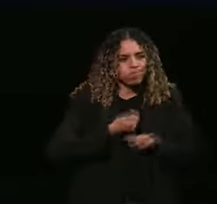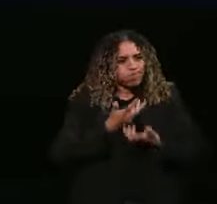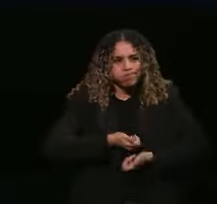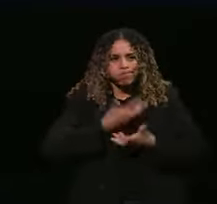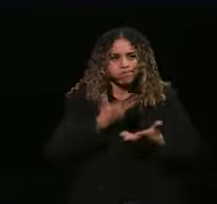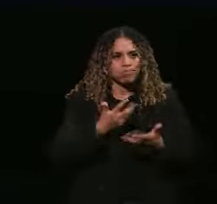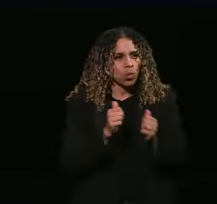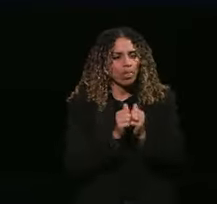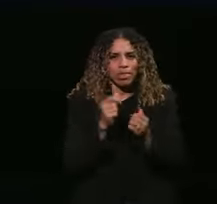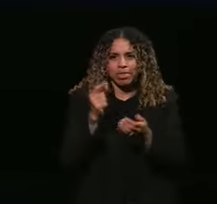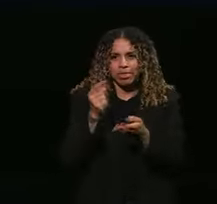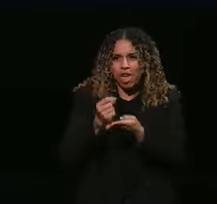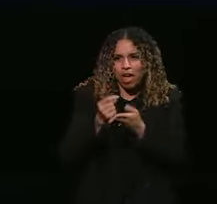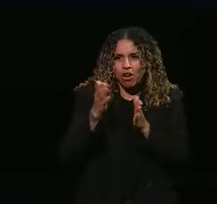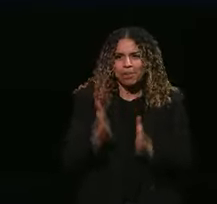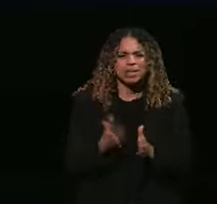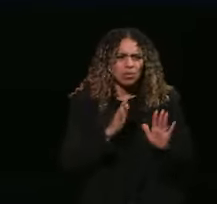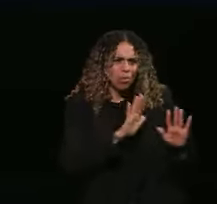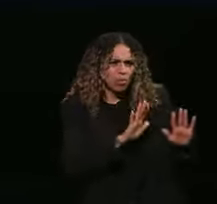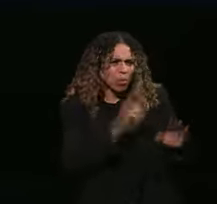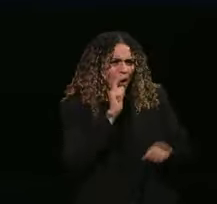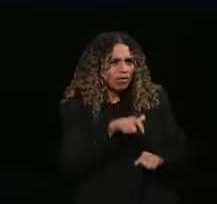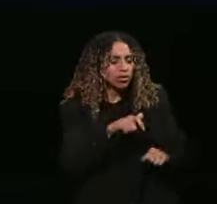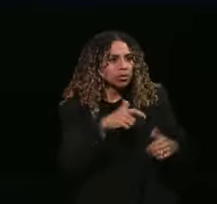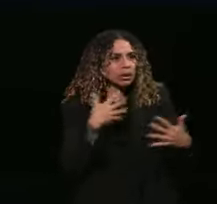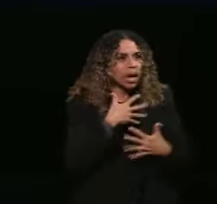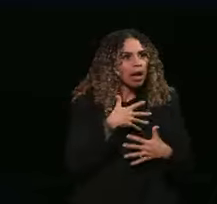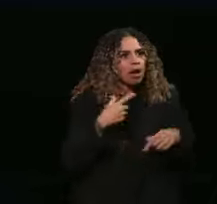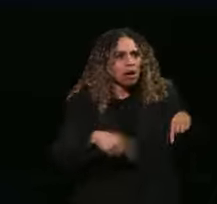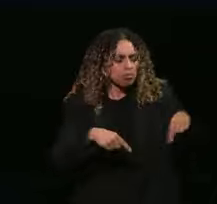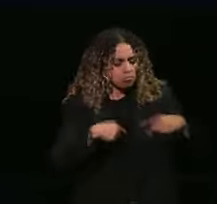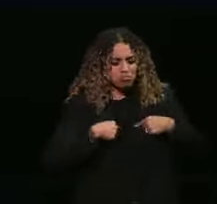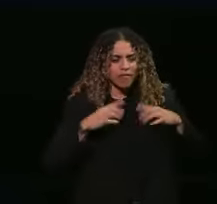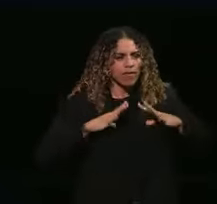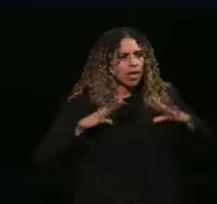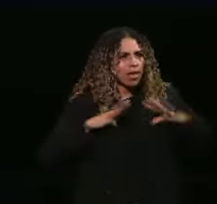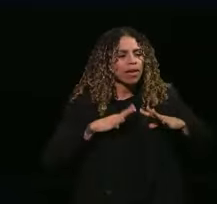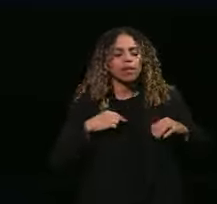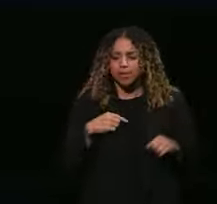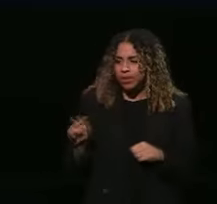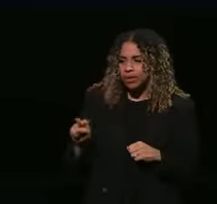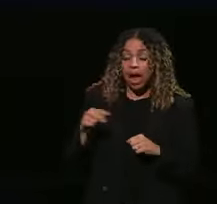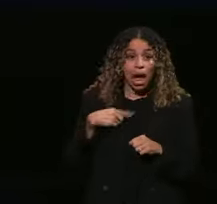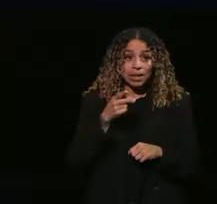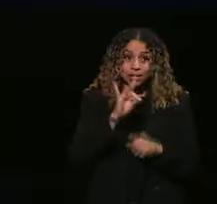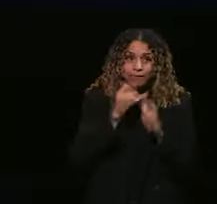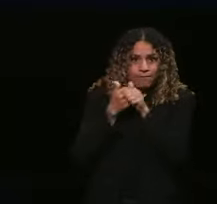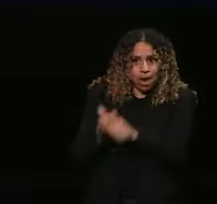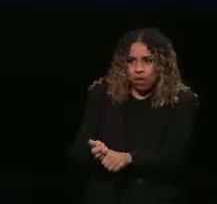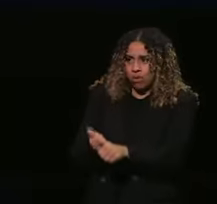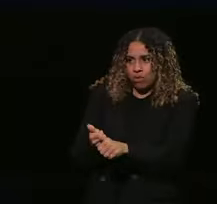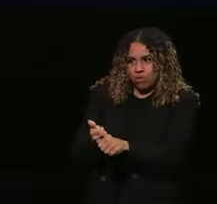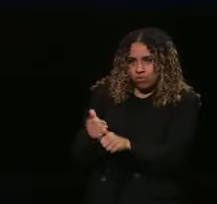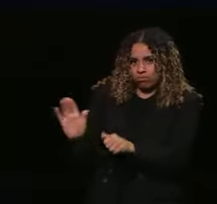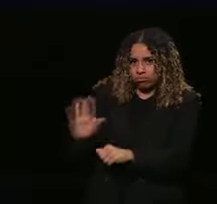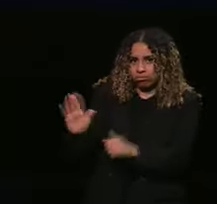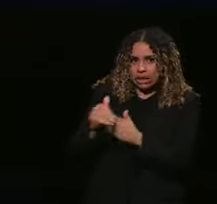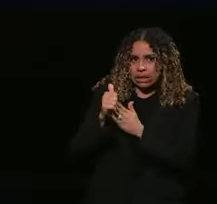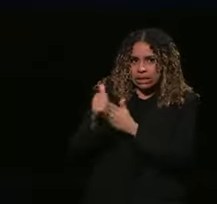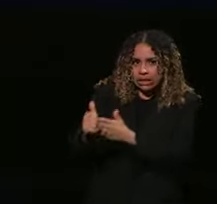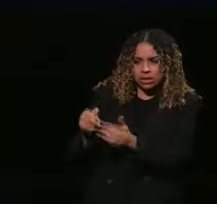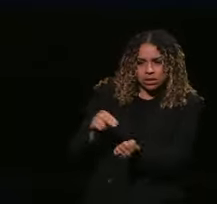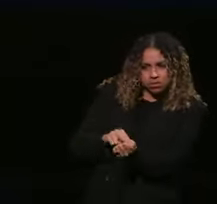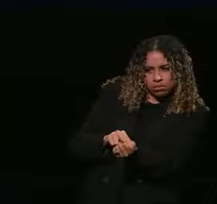this issue, so he don't have to be scared. So my compass was them, actually, you know. And what we